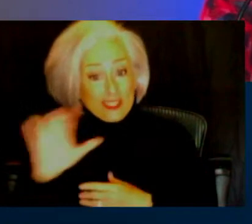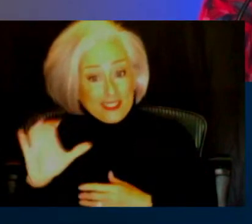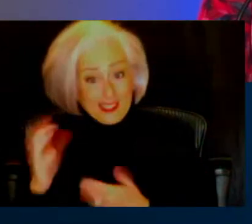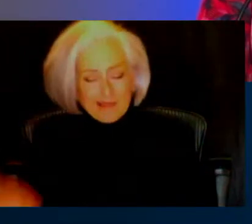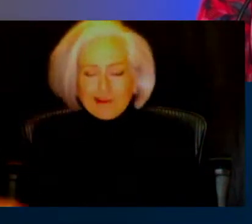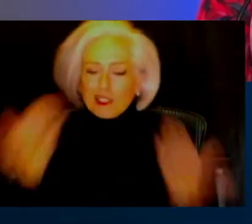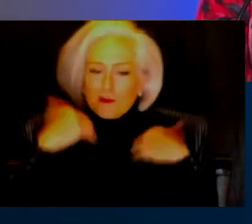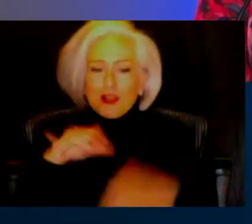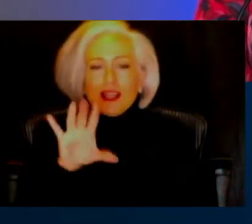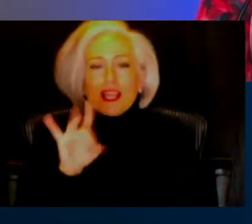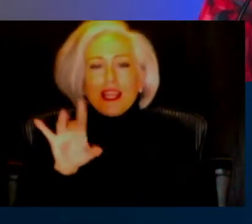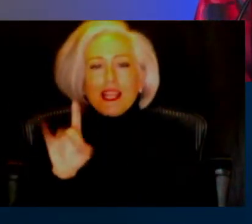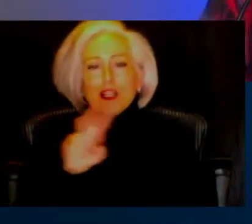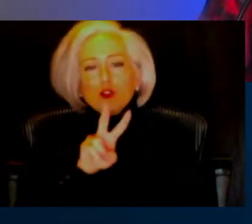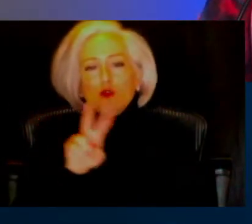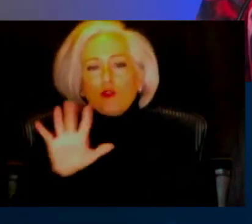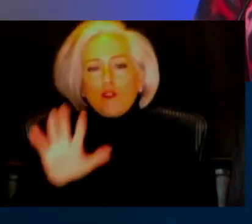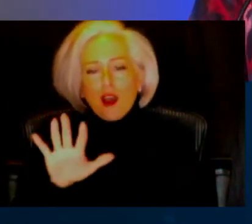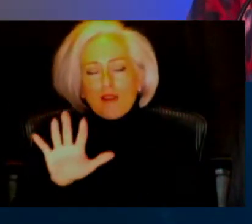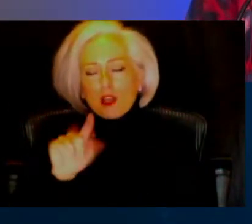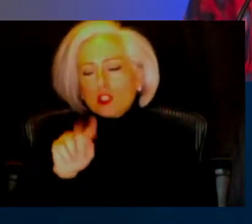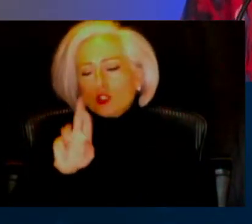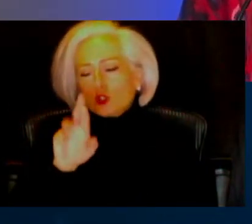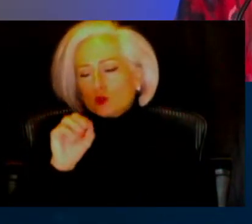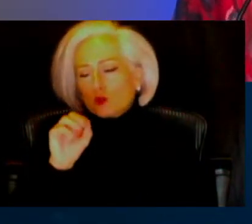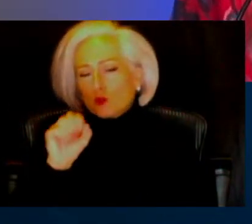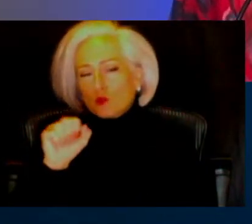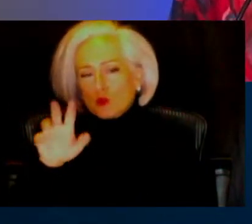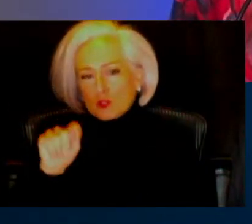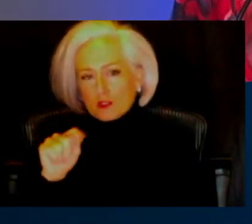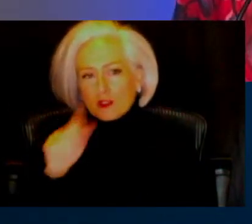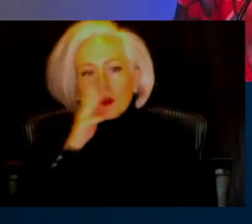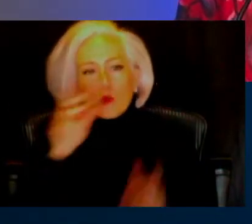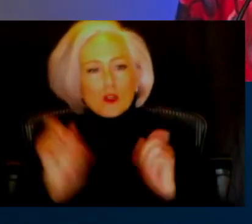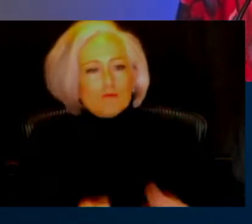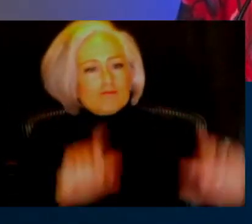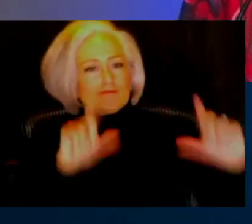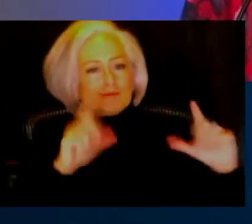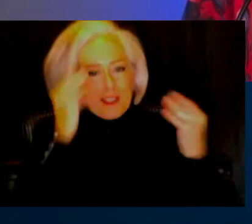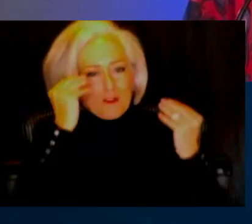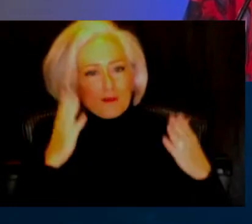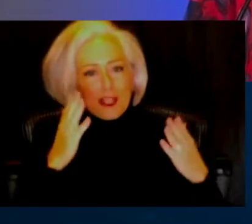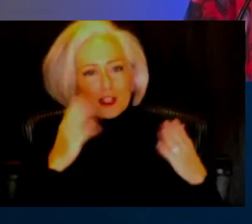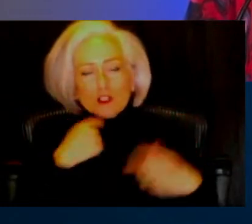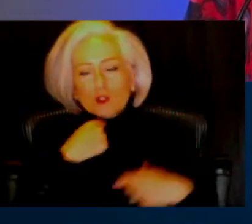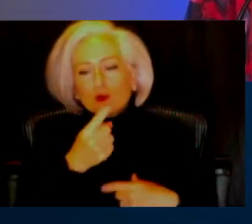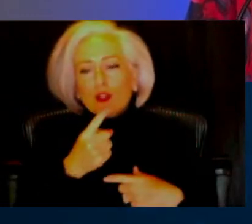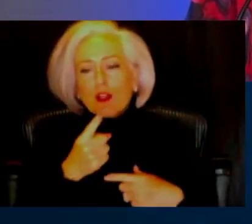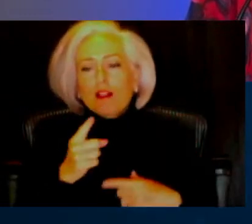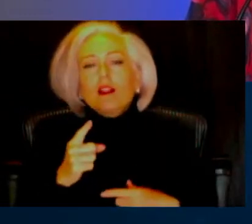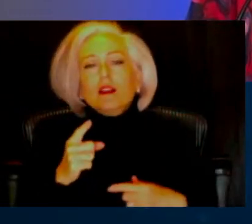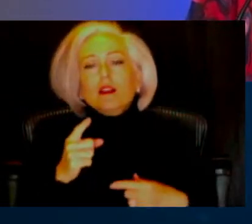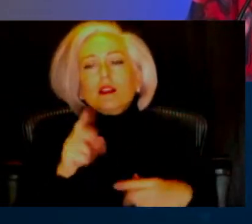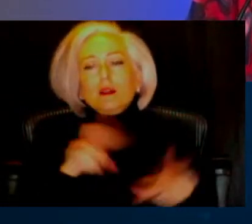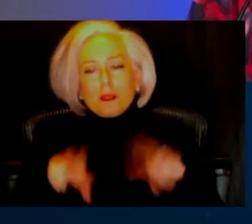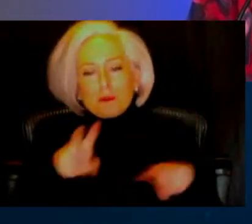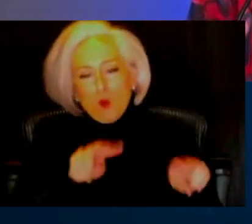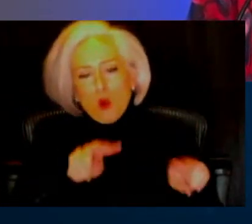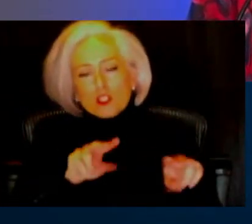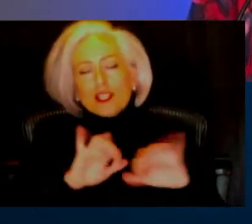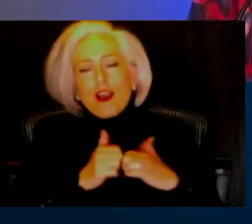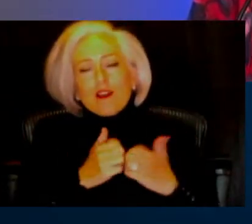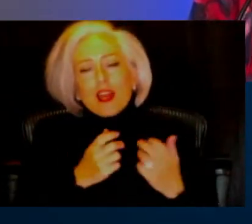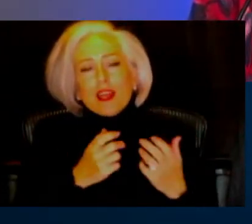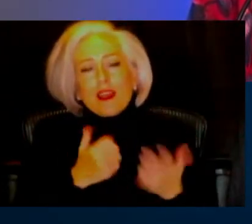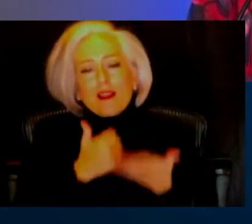8825 Troost. Well, we're going to put some information up on our screen and tell all of our viewers how they can help out. Okay, so we've got to get to Archie. He's been hanging out there this